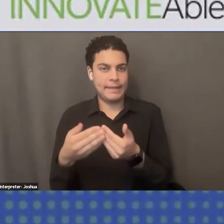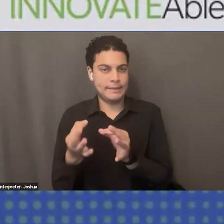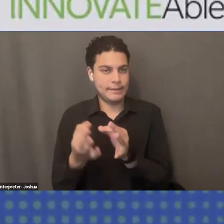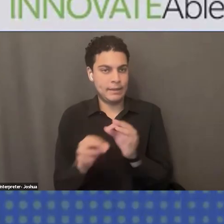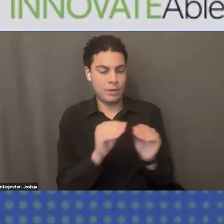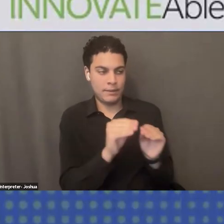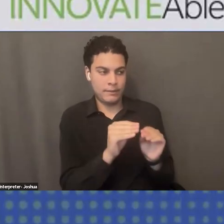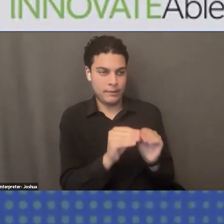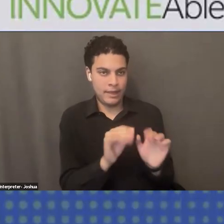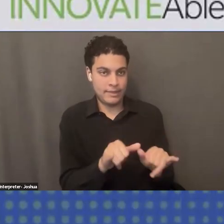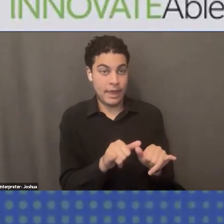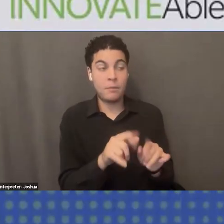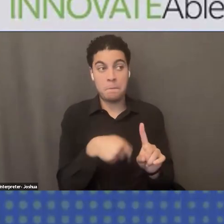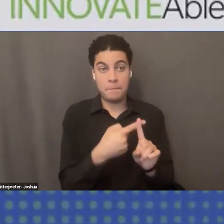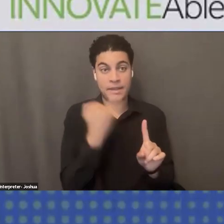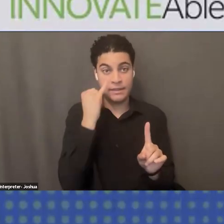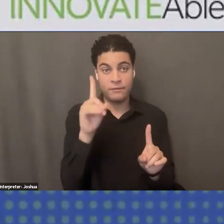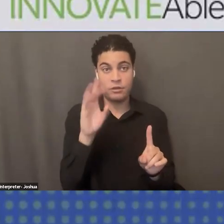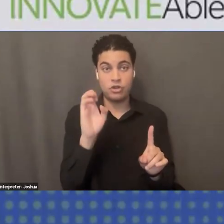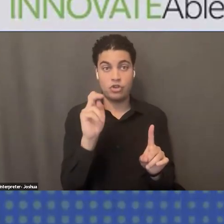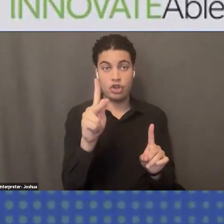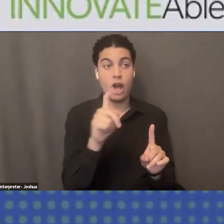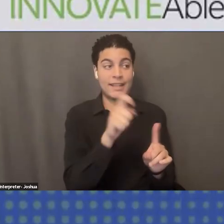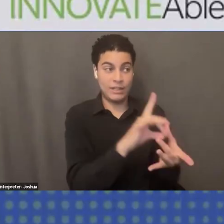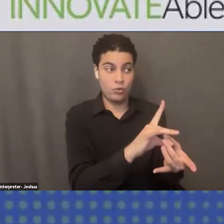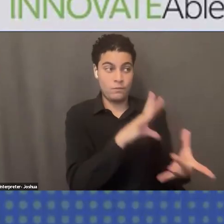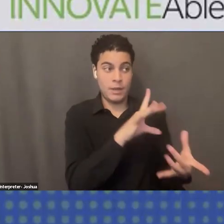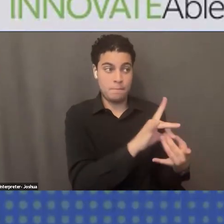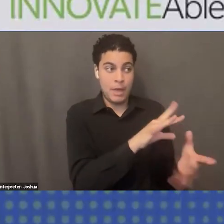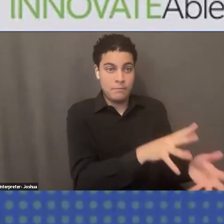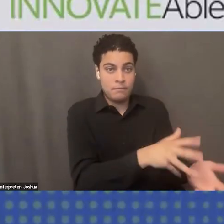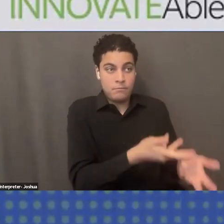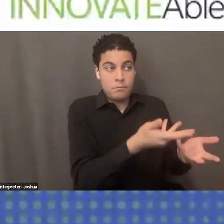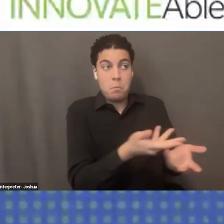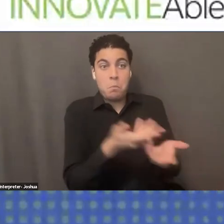for freezing temperatures. So very minimal maintenance with a BoardSafe dock.